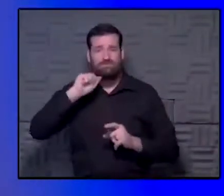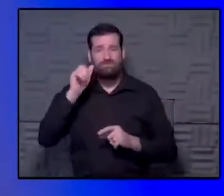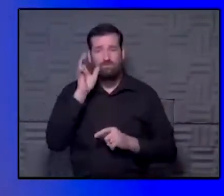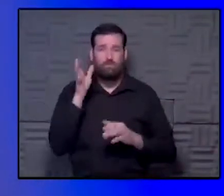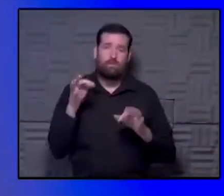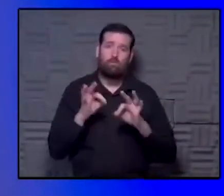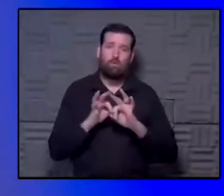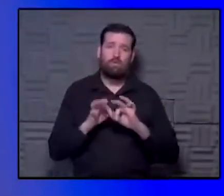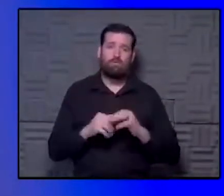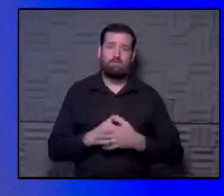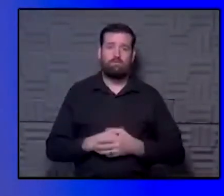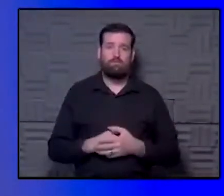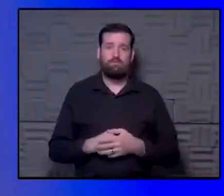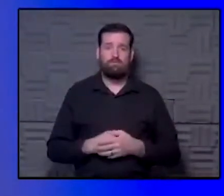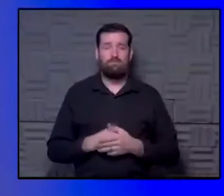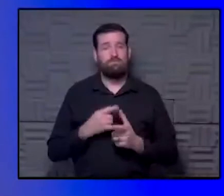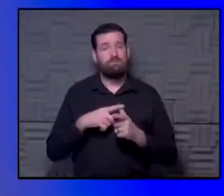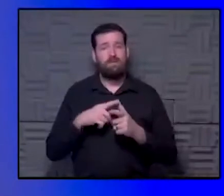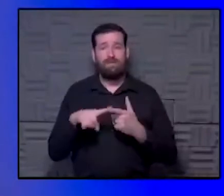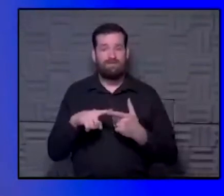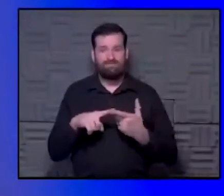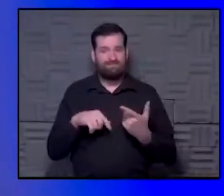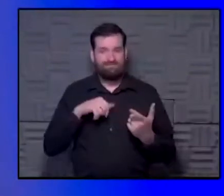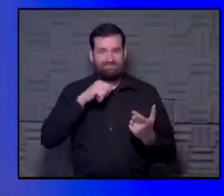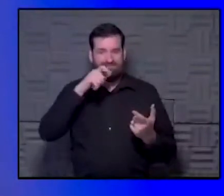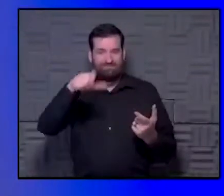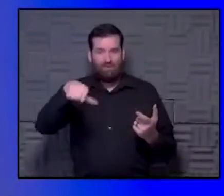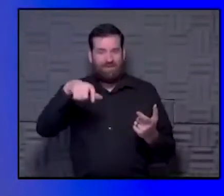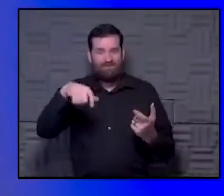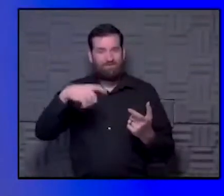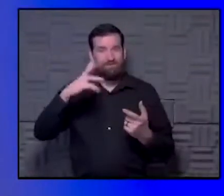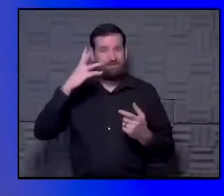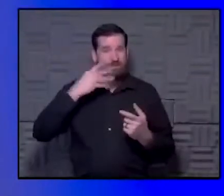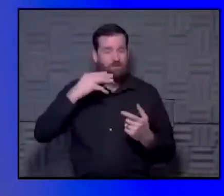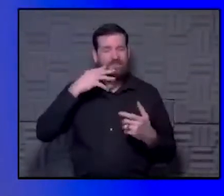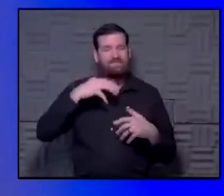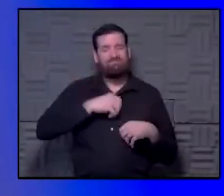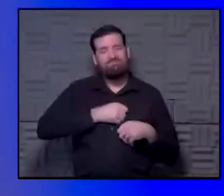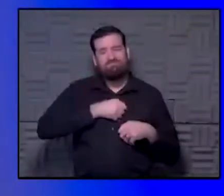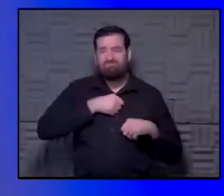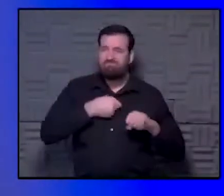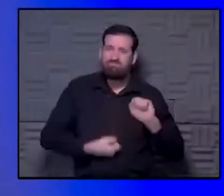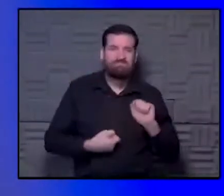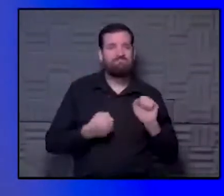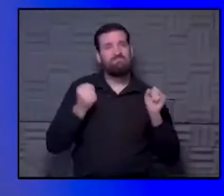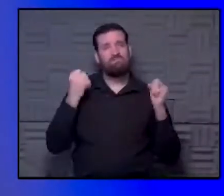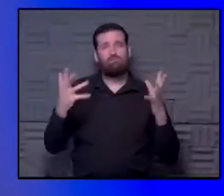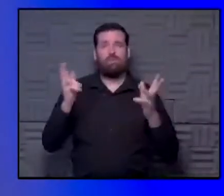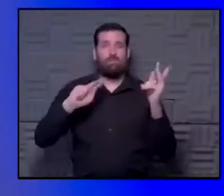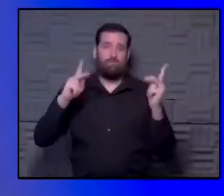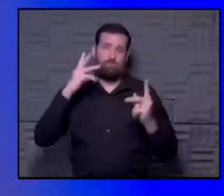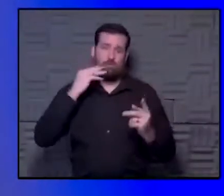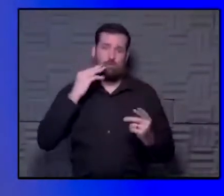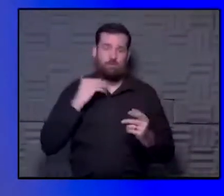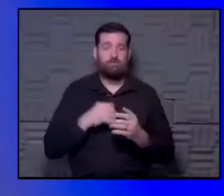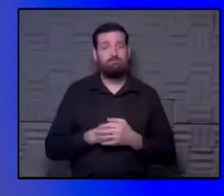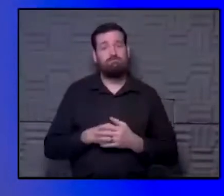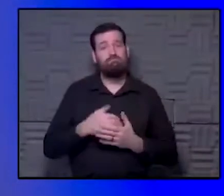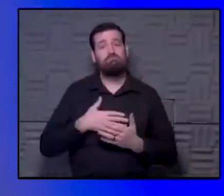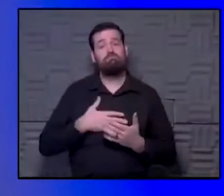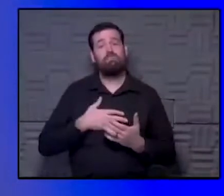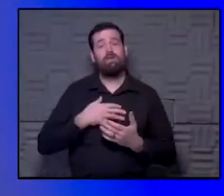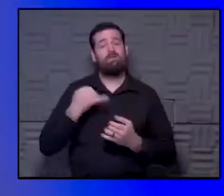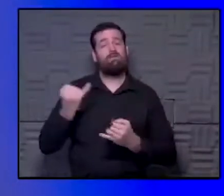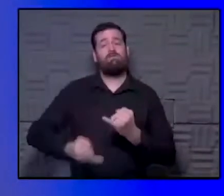it. And then you won't have to go through the grief that so many people have gone through. And so really, my final